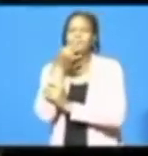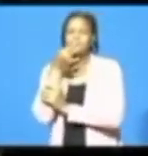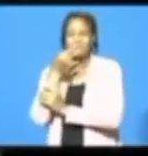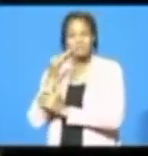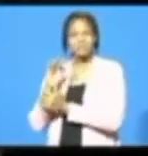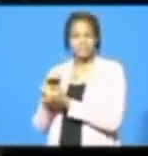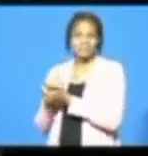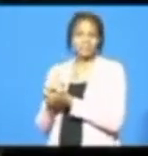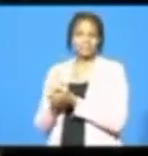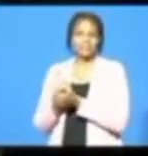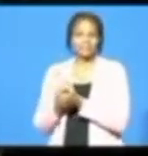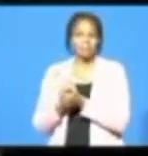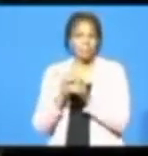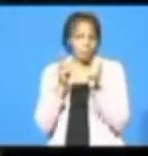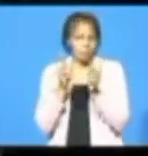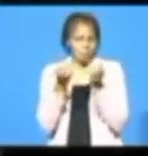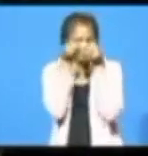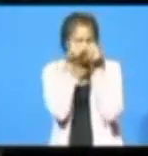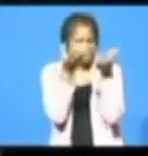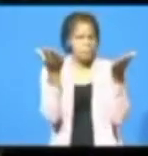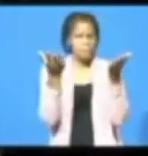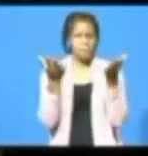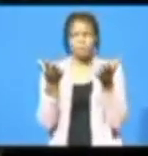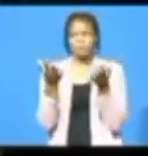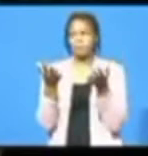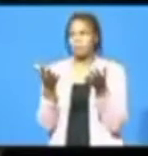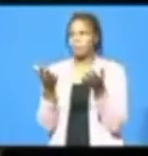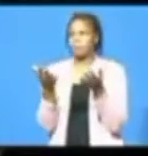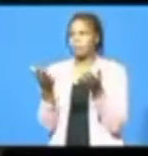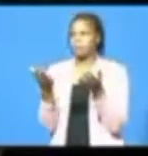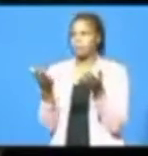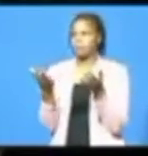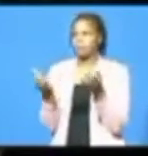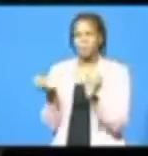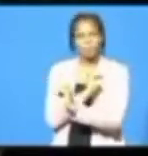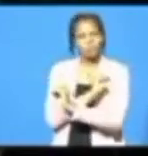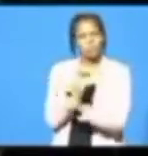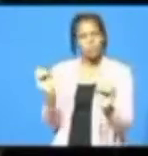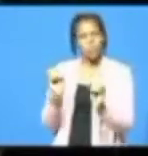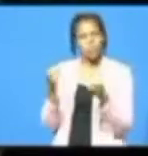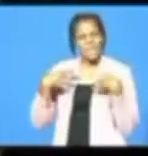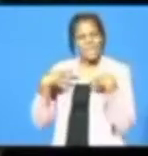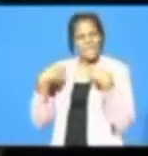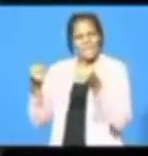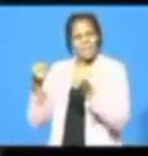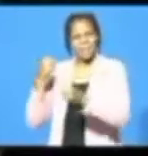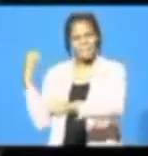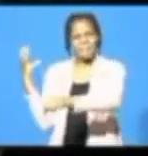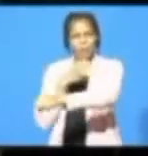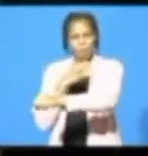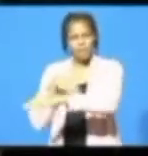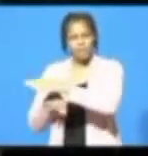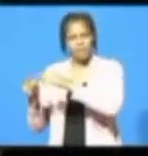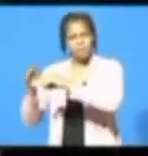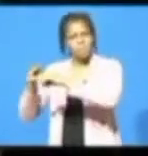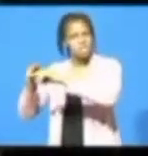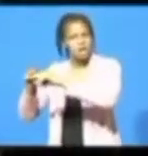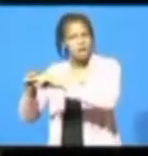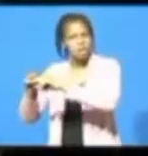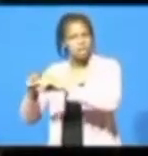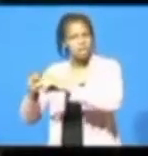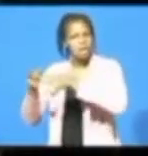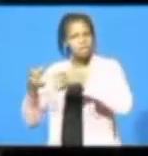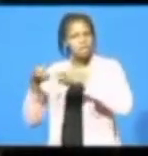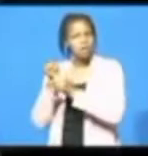tell you that there was no virtue in the salt that caused such a great